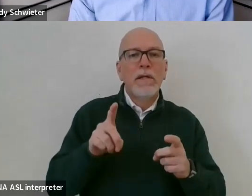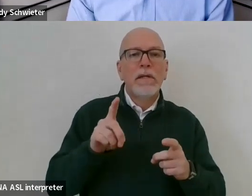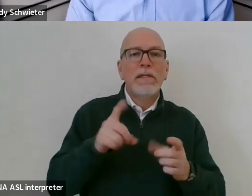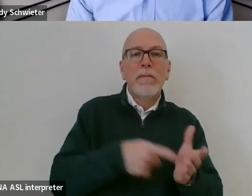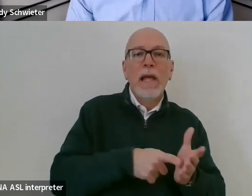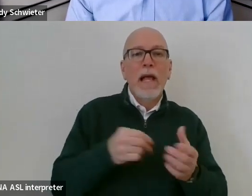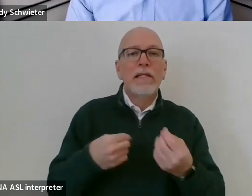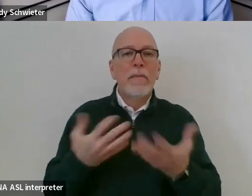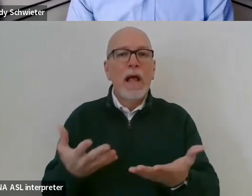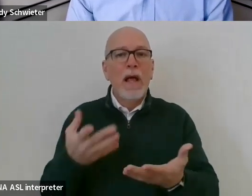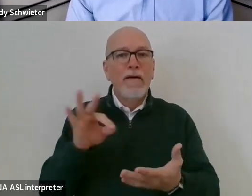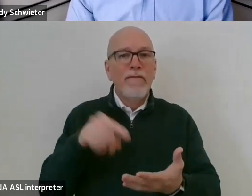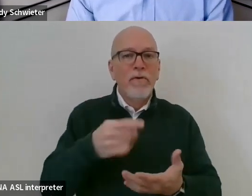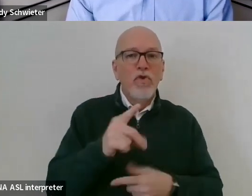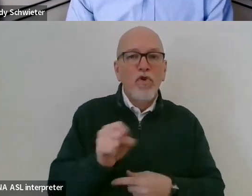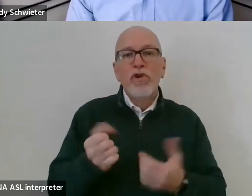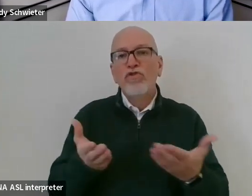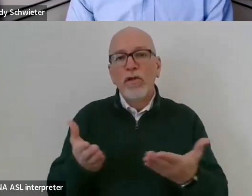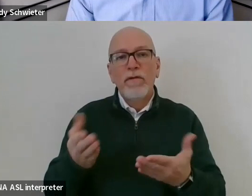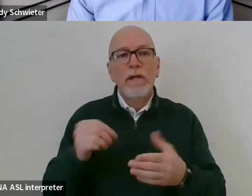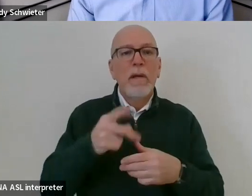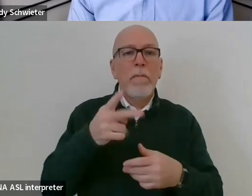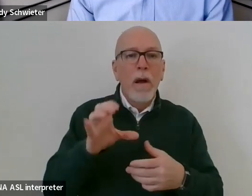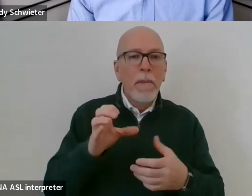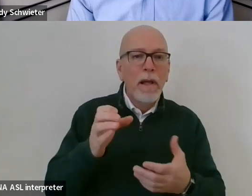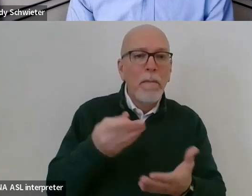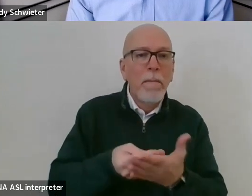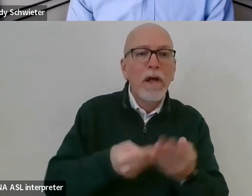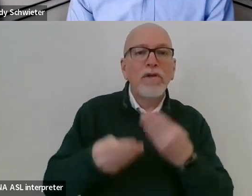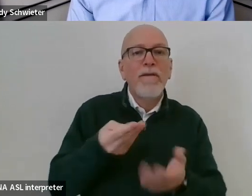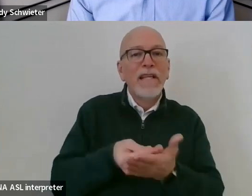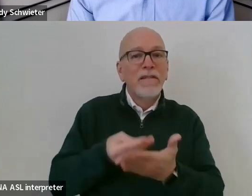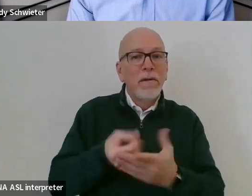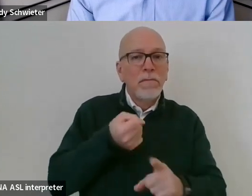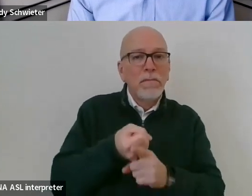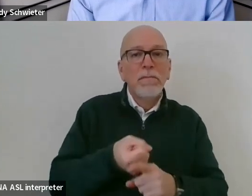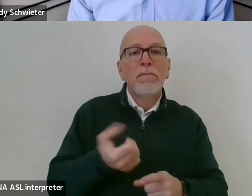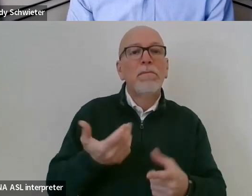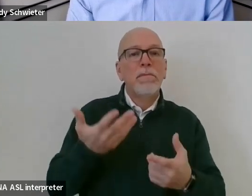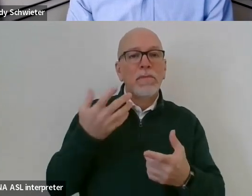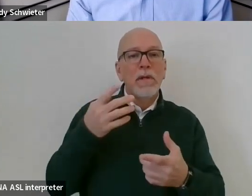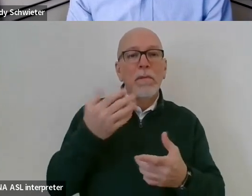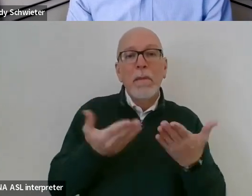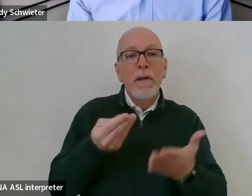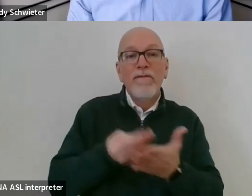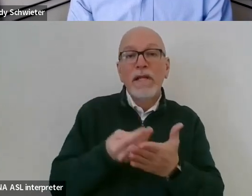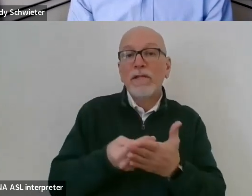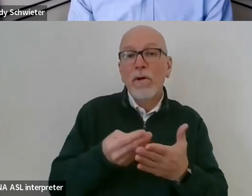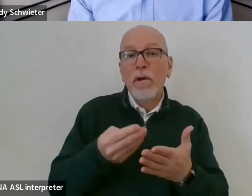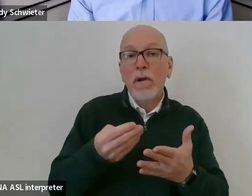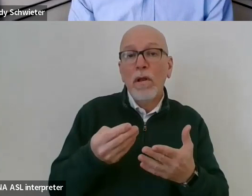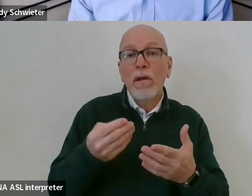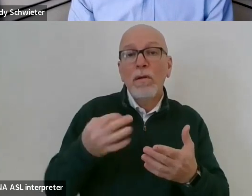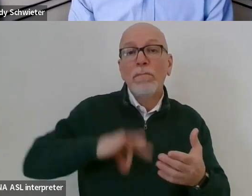of goods and services, about public budgets, about fiscal consequences, fiscal breaks, for instance, for organizations that provide